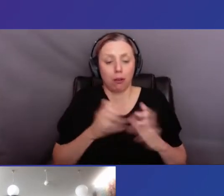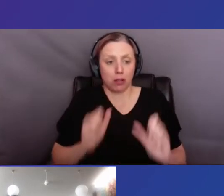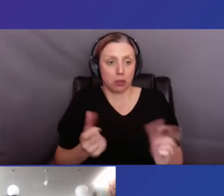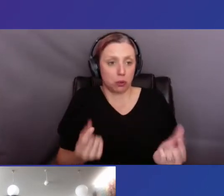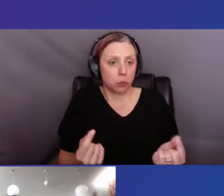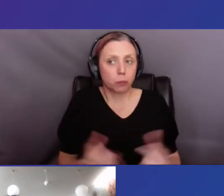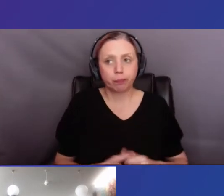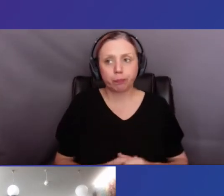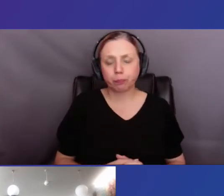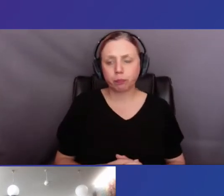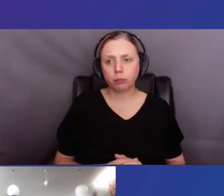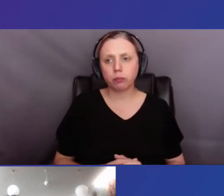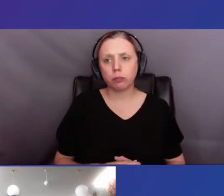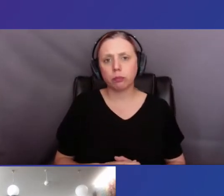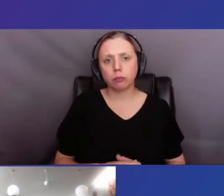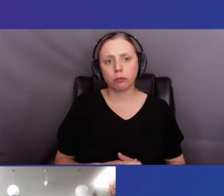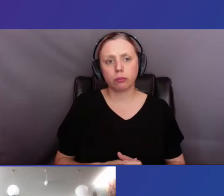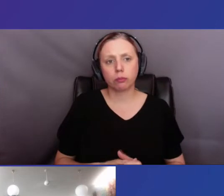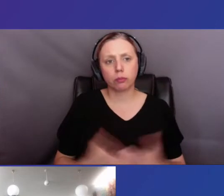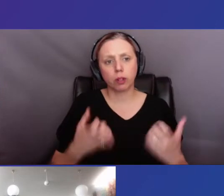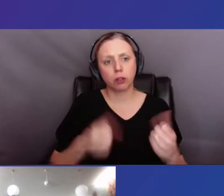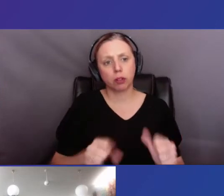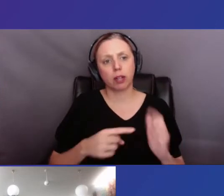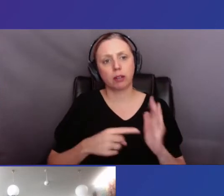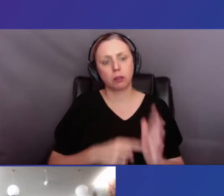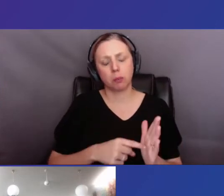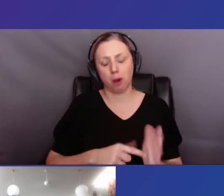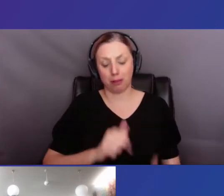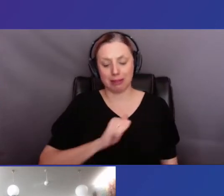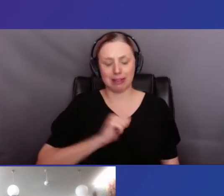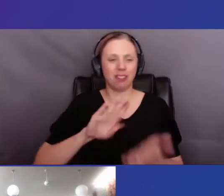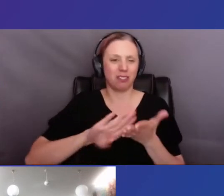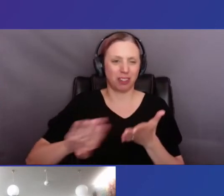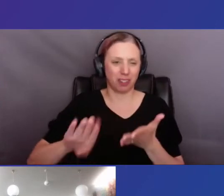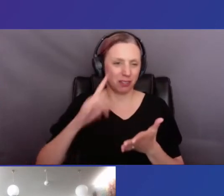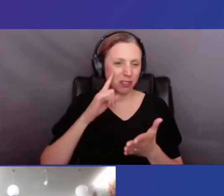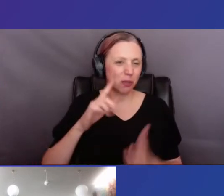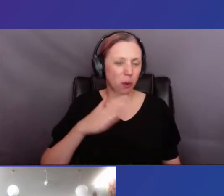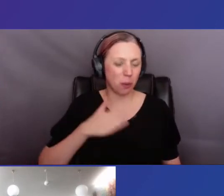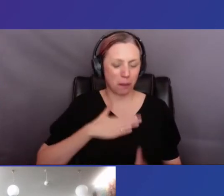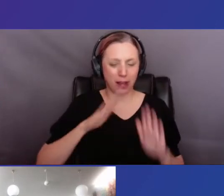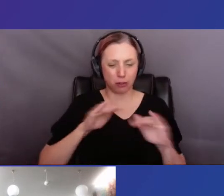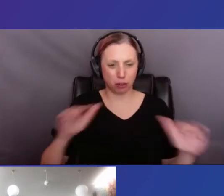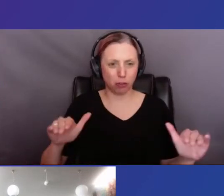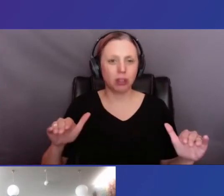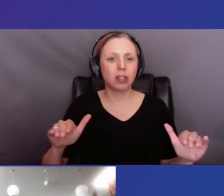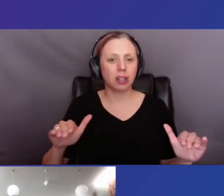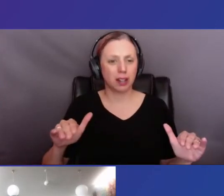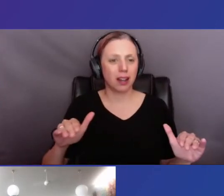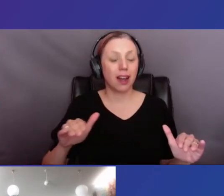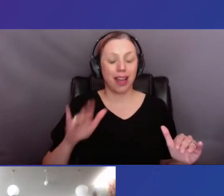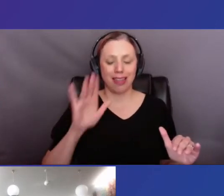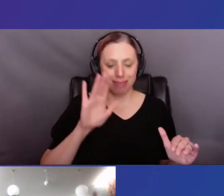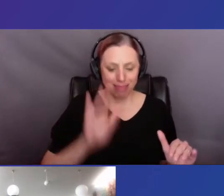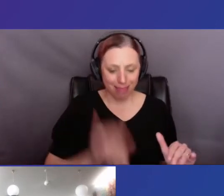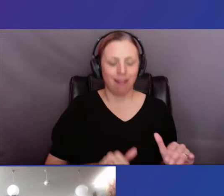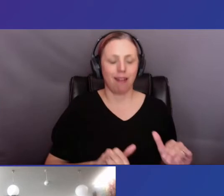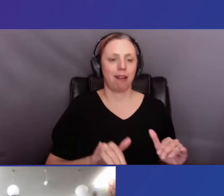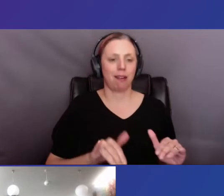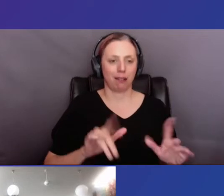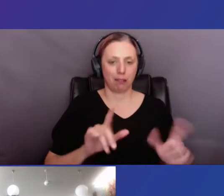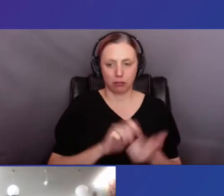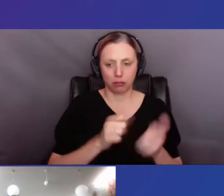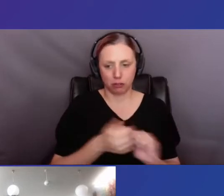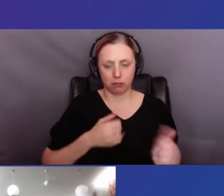to model self-forgiveness for my children has changed my art.